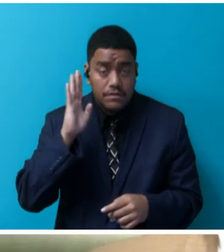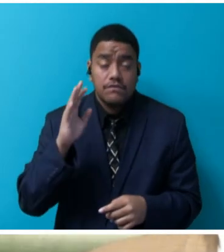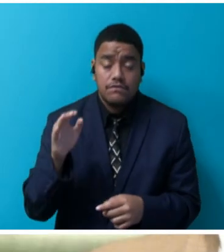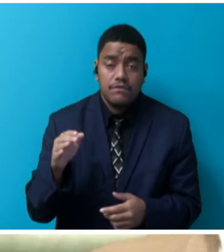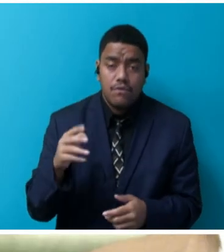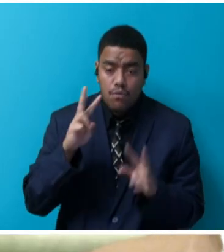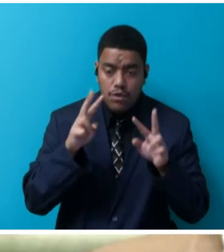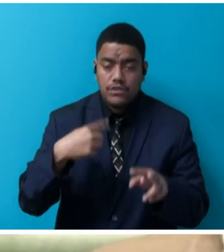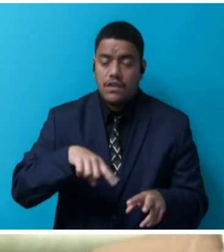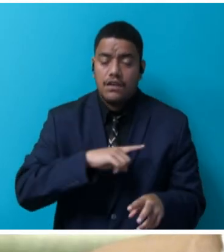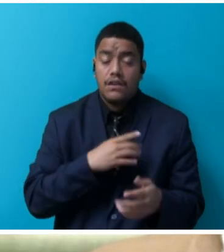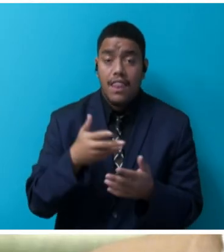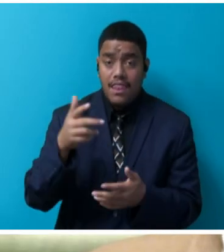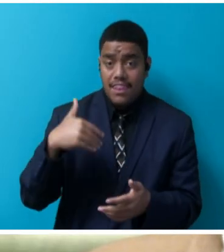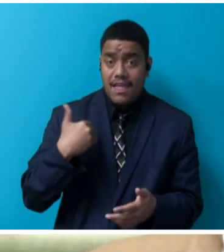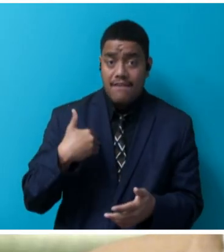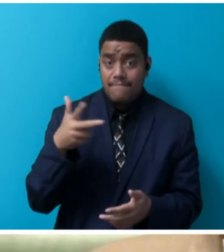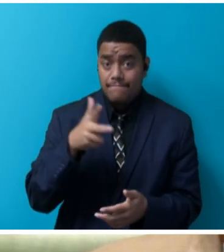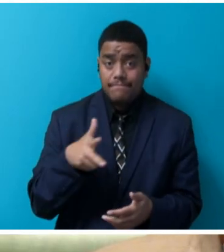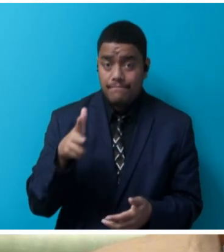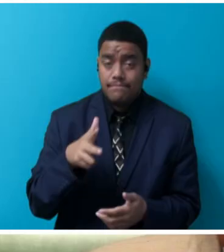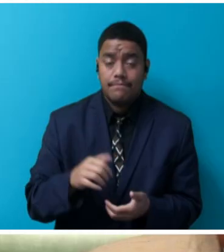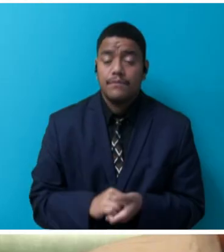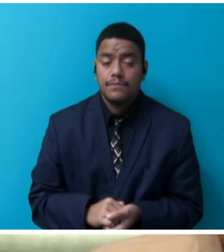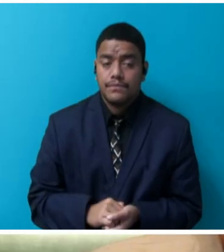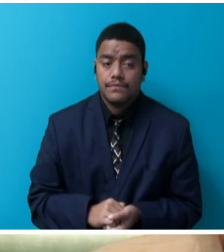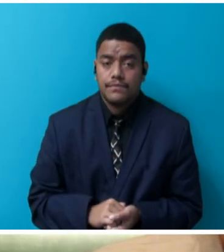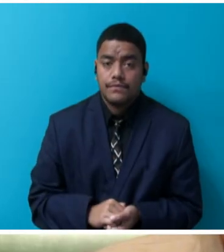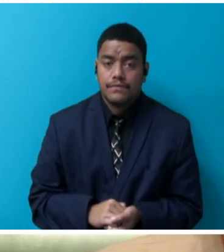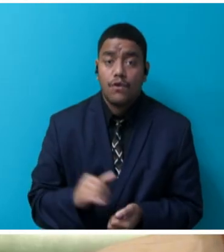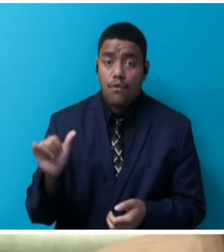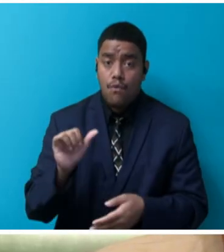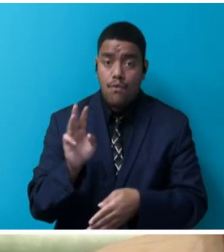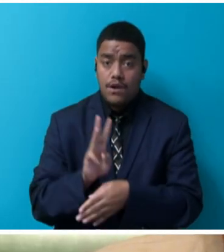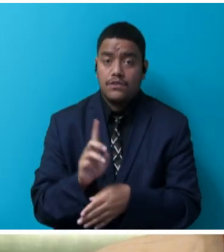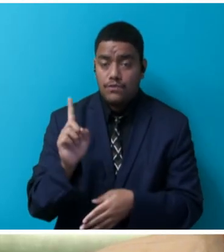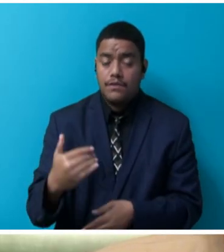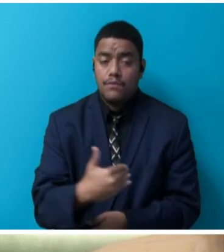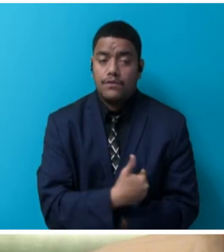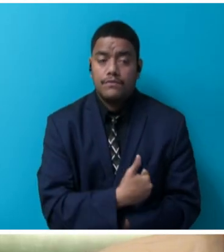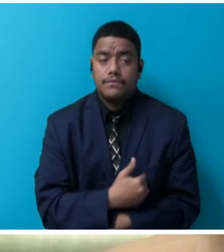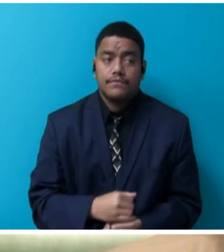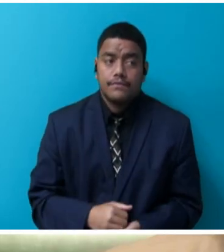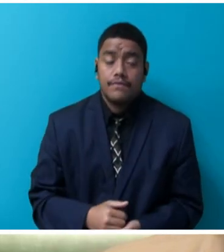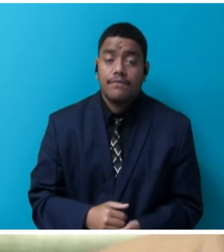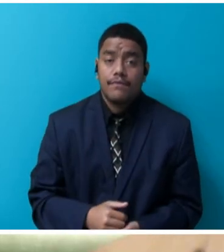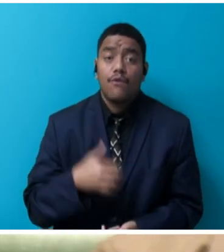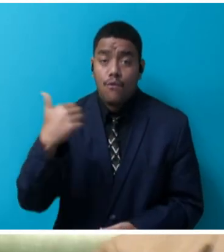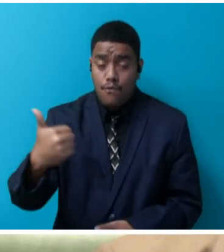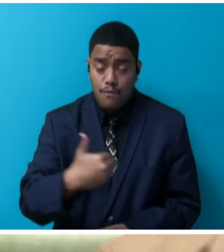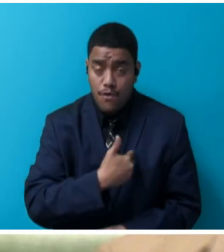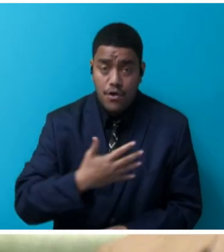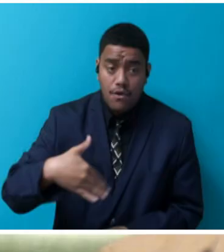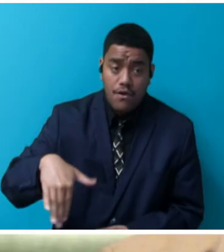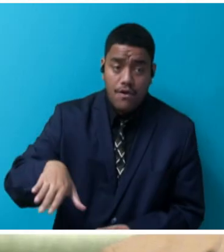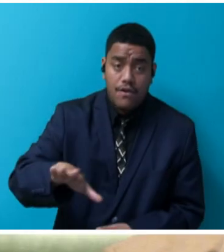watching us on live stream or wireless this morning. Yan Runaka, and a